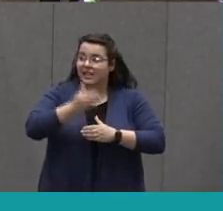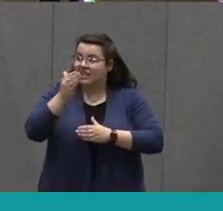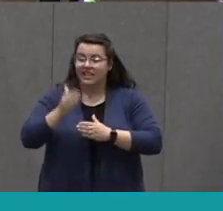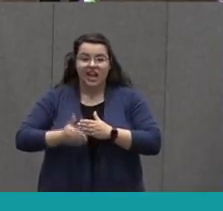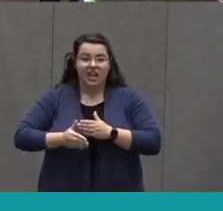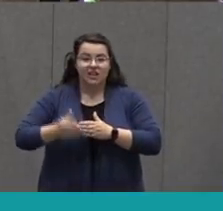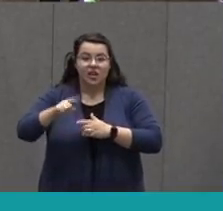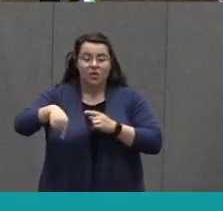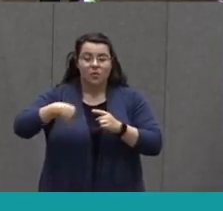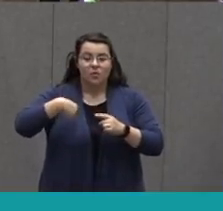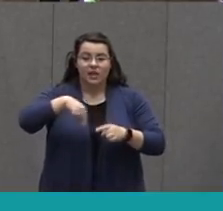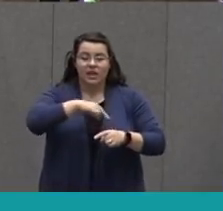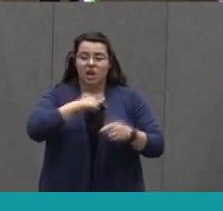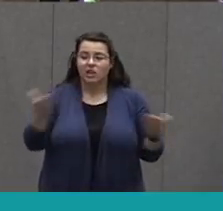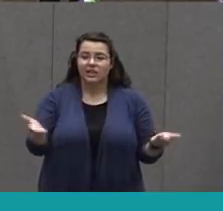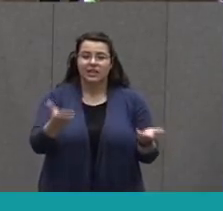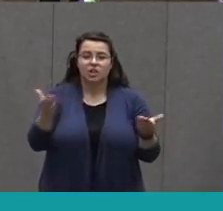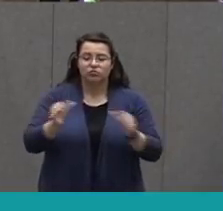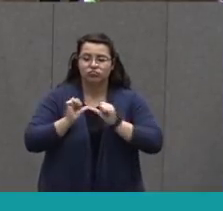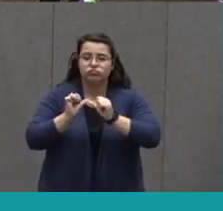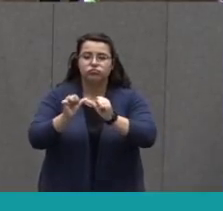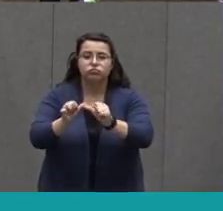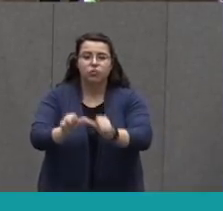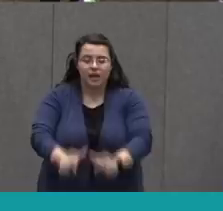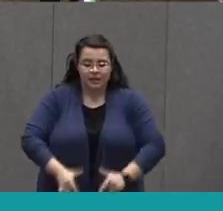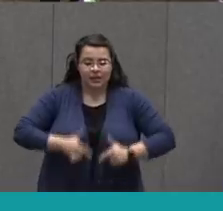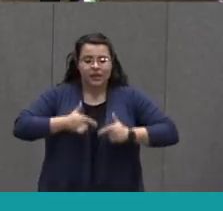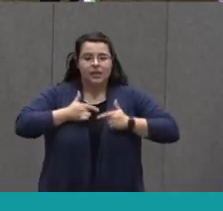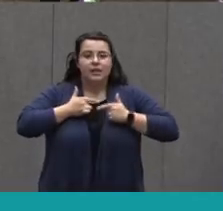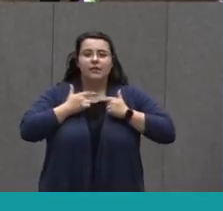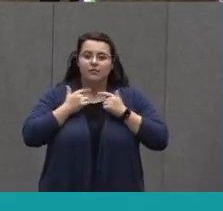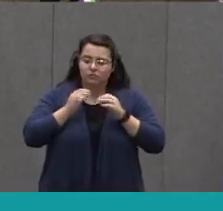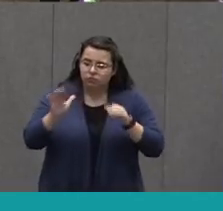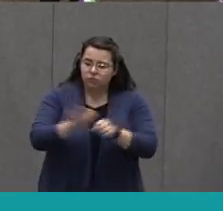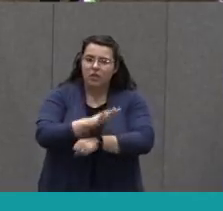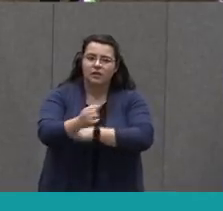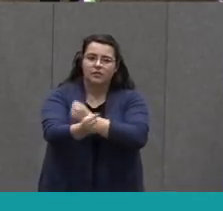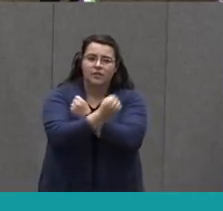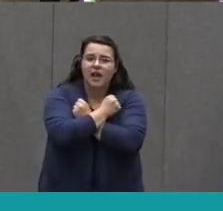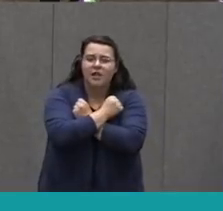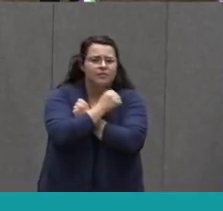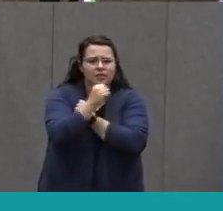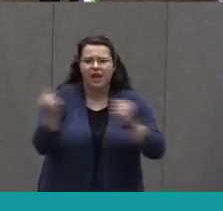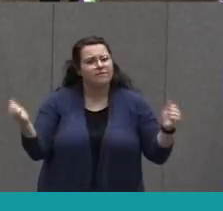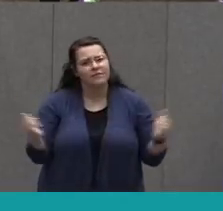we are right here to live a life of love, not fear.